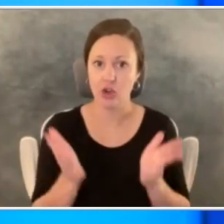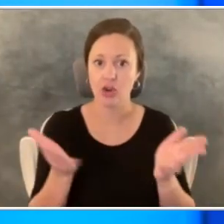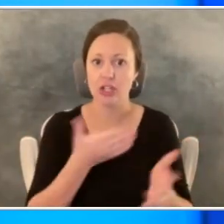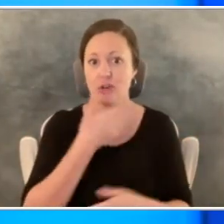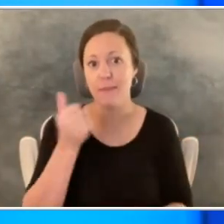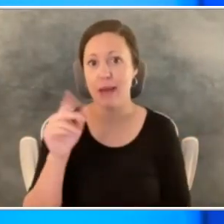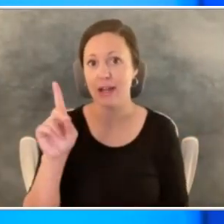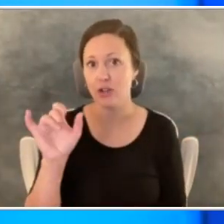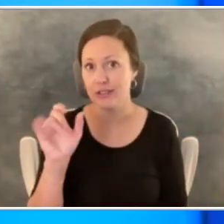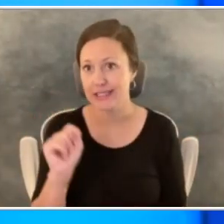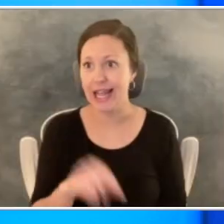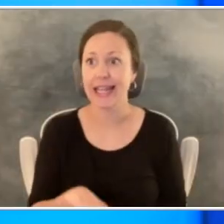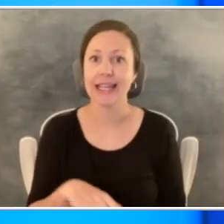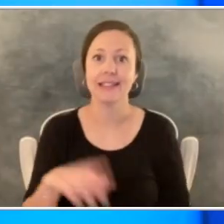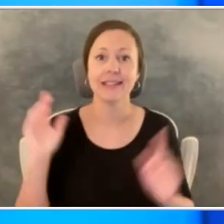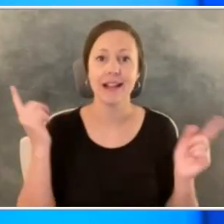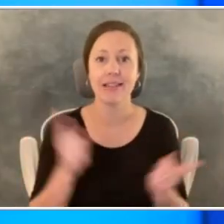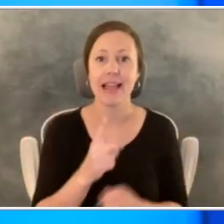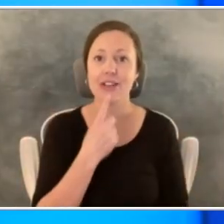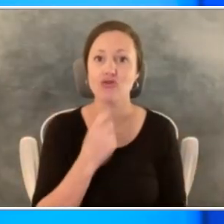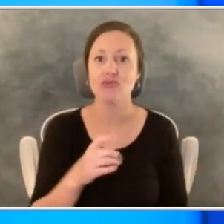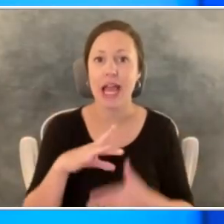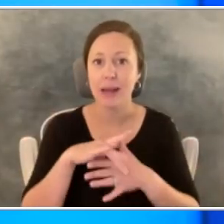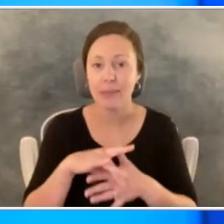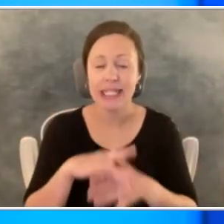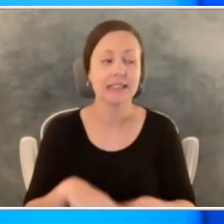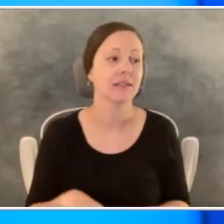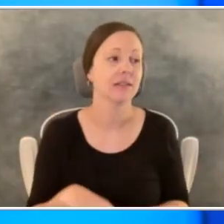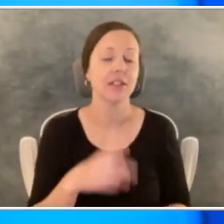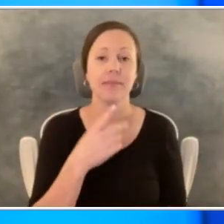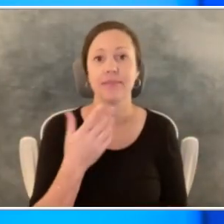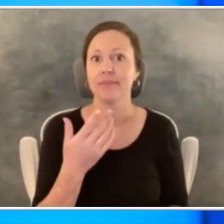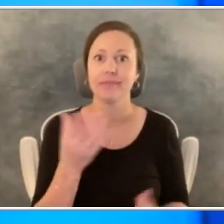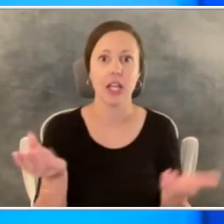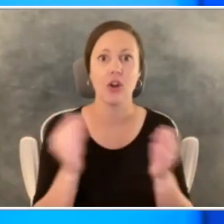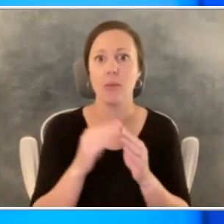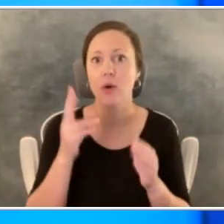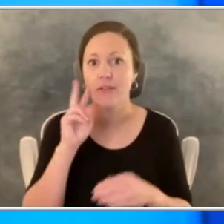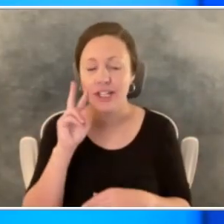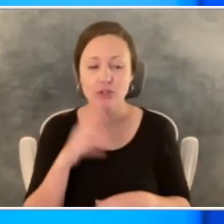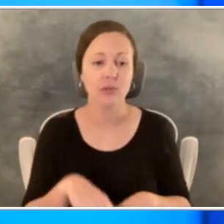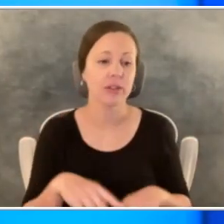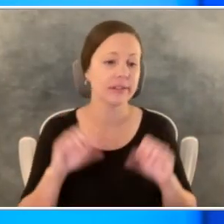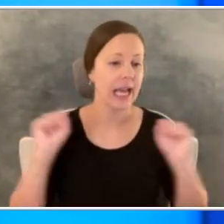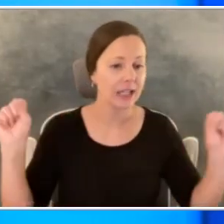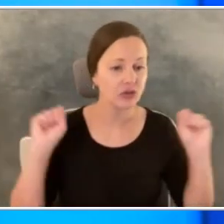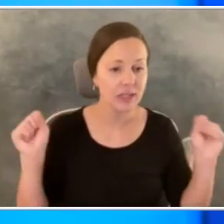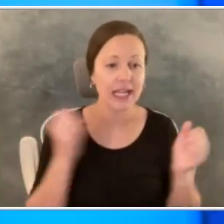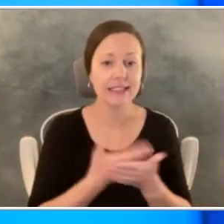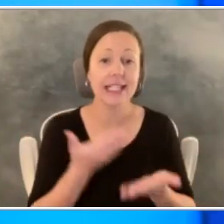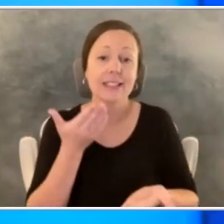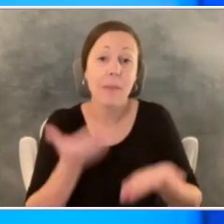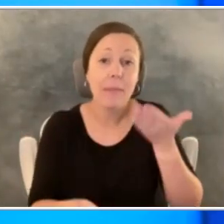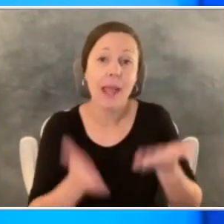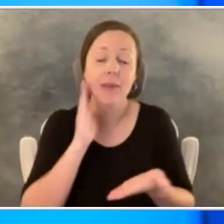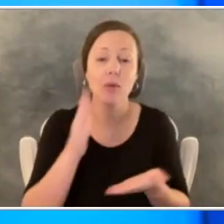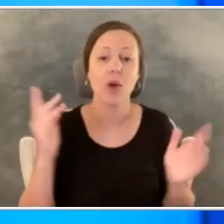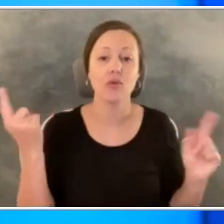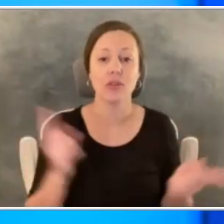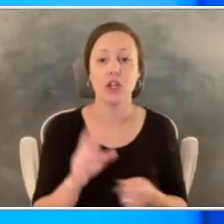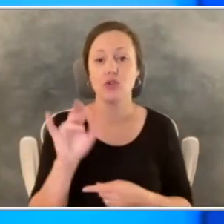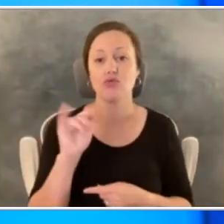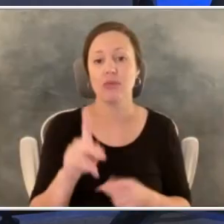red meat, more vegetables, more exercise, as things that may reduce the risk of cancer, and more research is